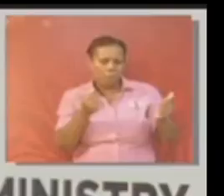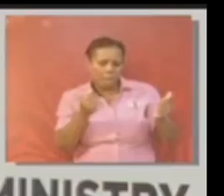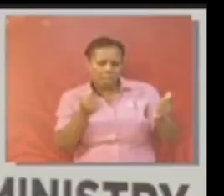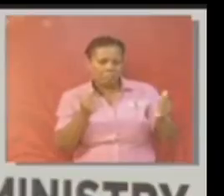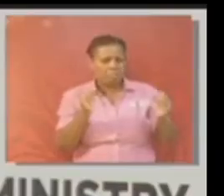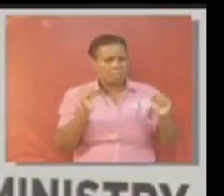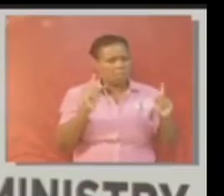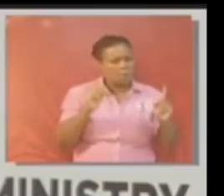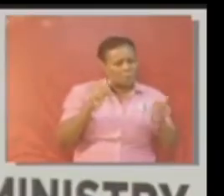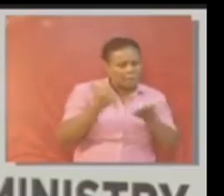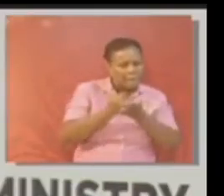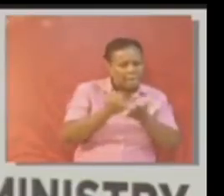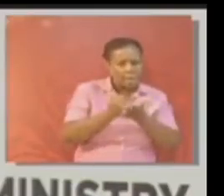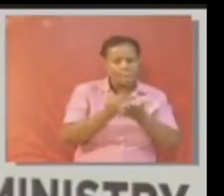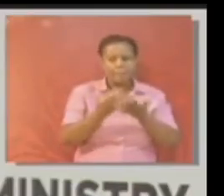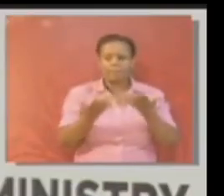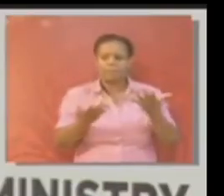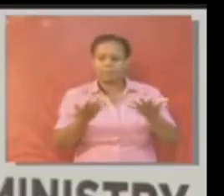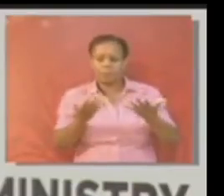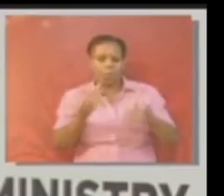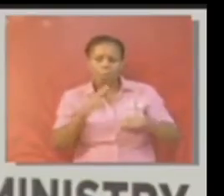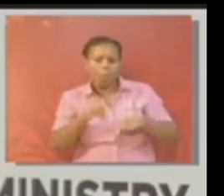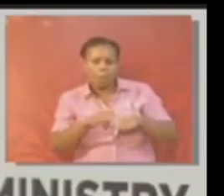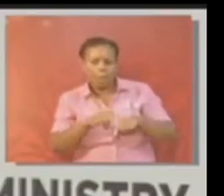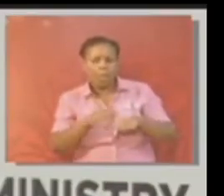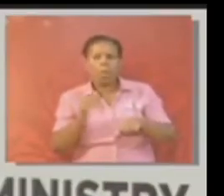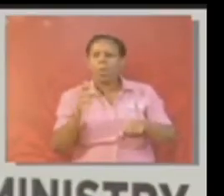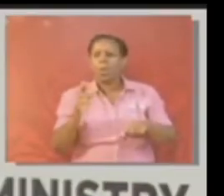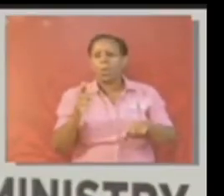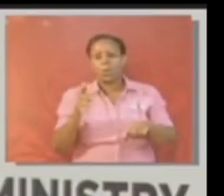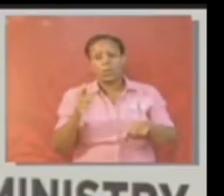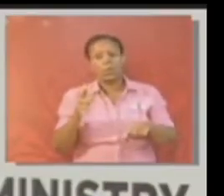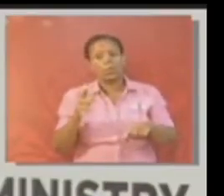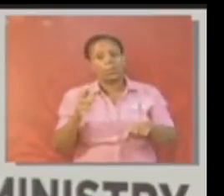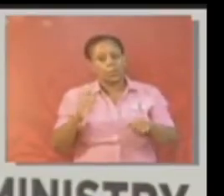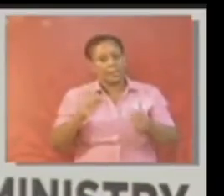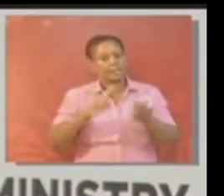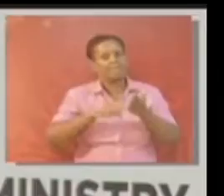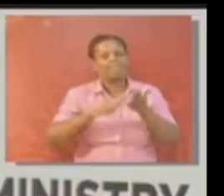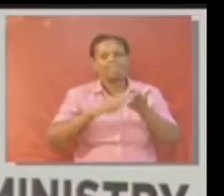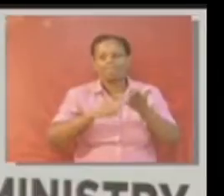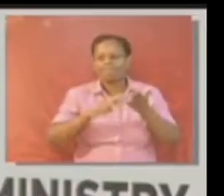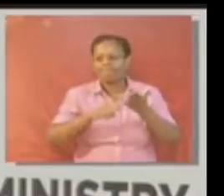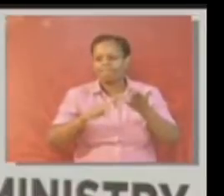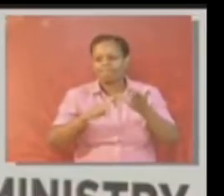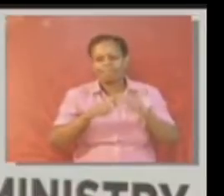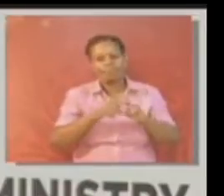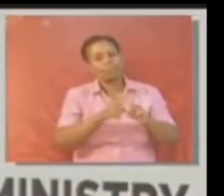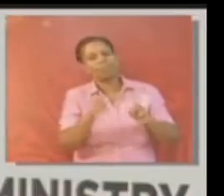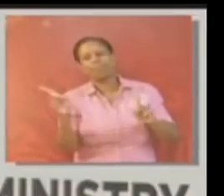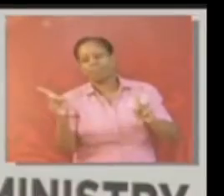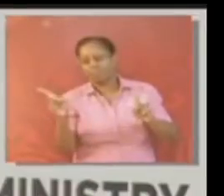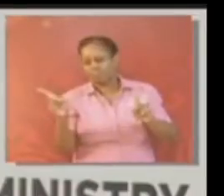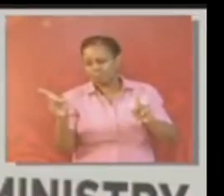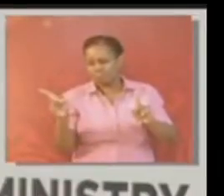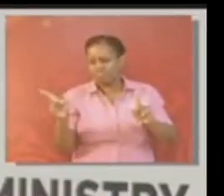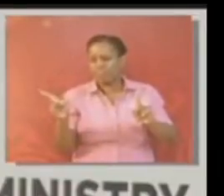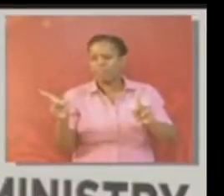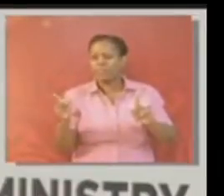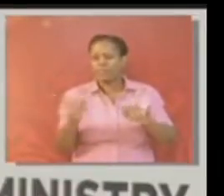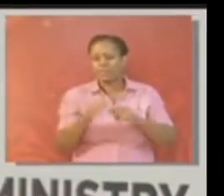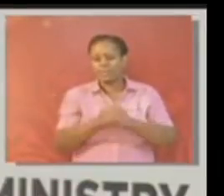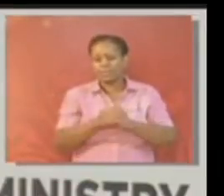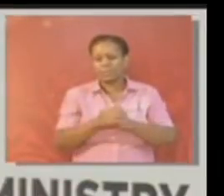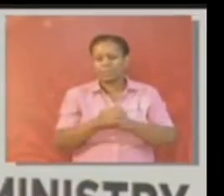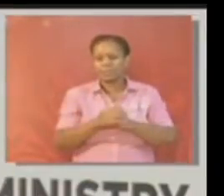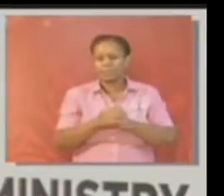the symptoms are within your normal spectrum for emotional behavior, or if it is deviating into some one of the other diseases, for example,